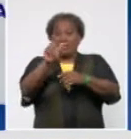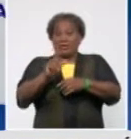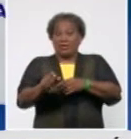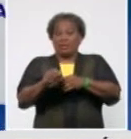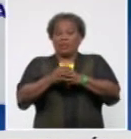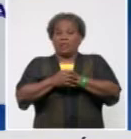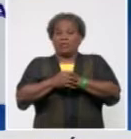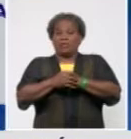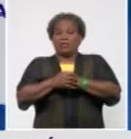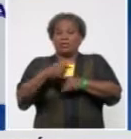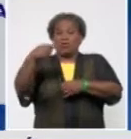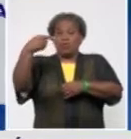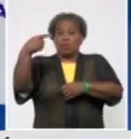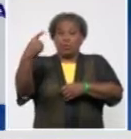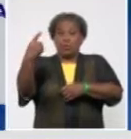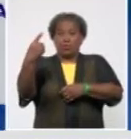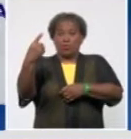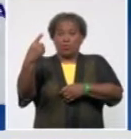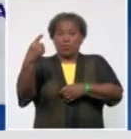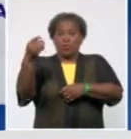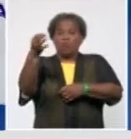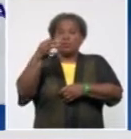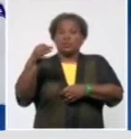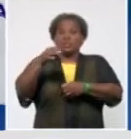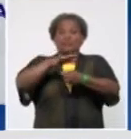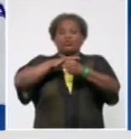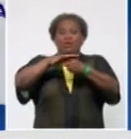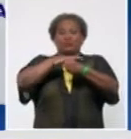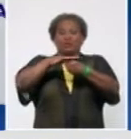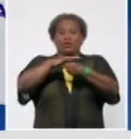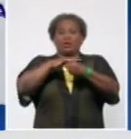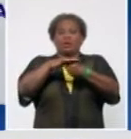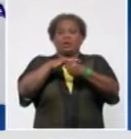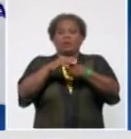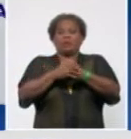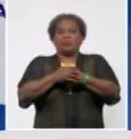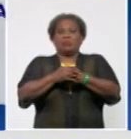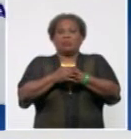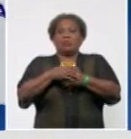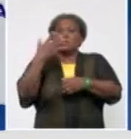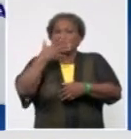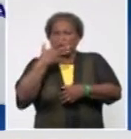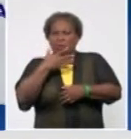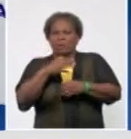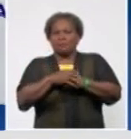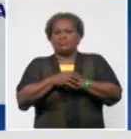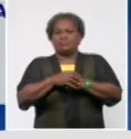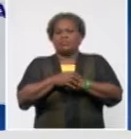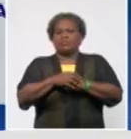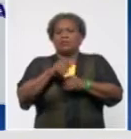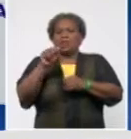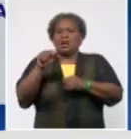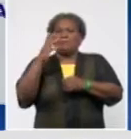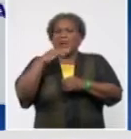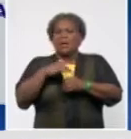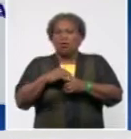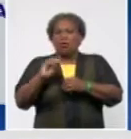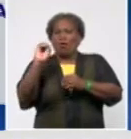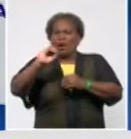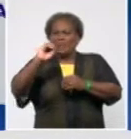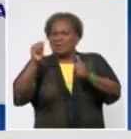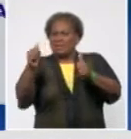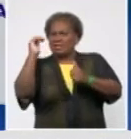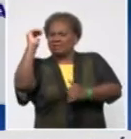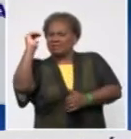cases from Ciego de Ávila, 18 belong to the municipality of the same name, 6 to Majagua, 2